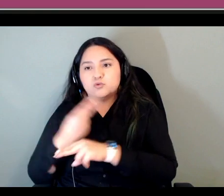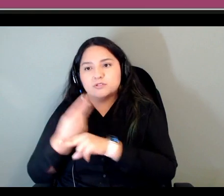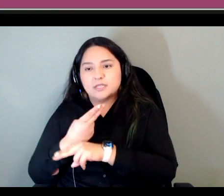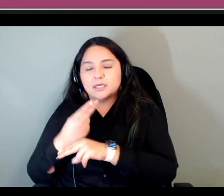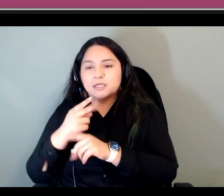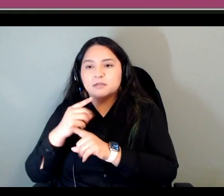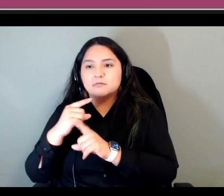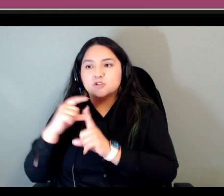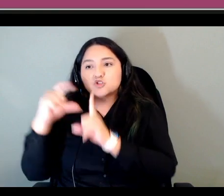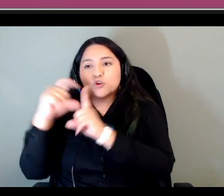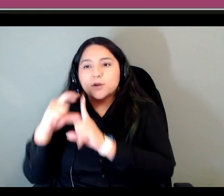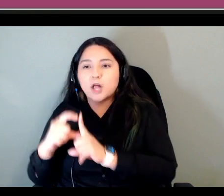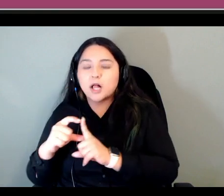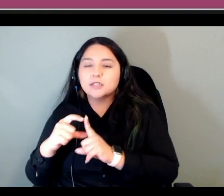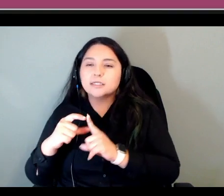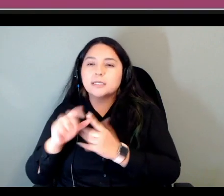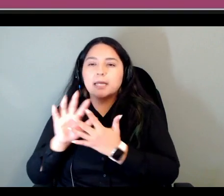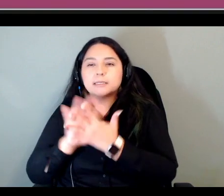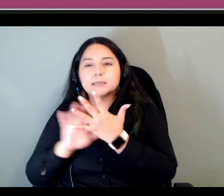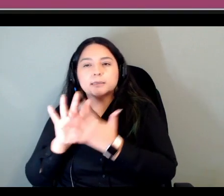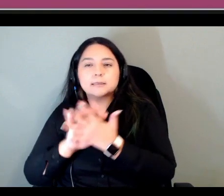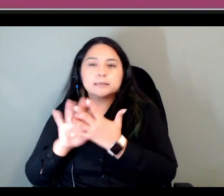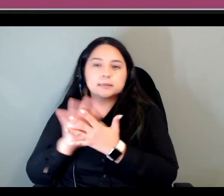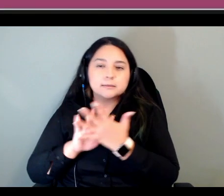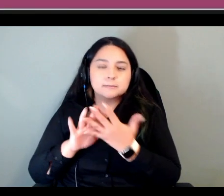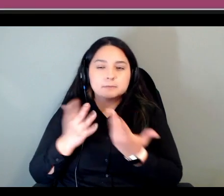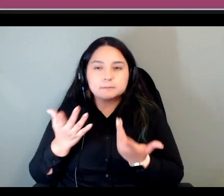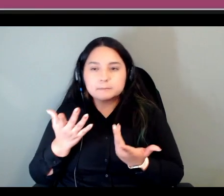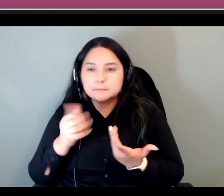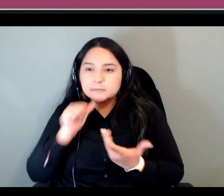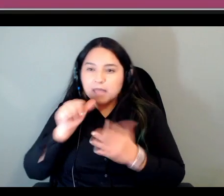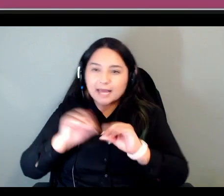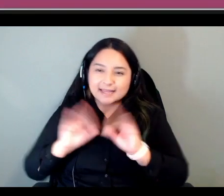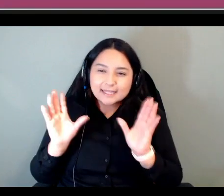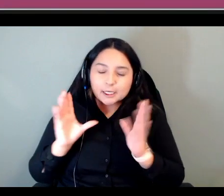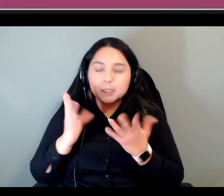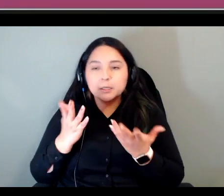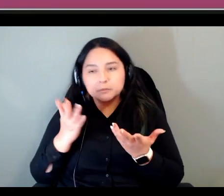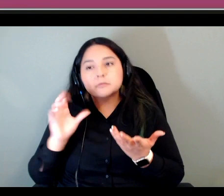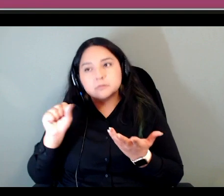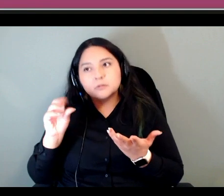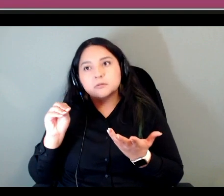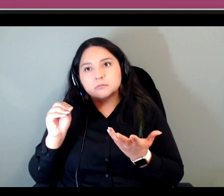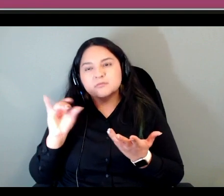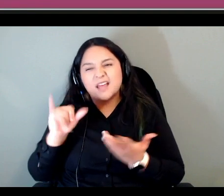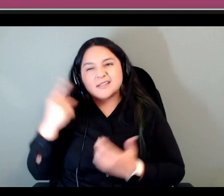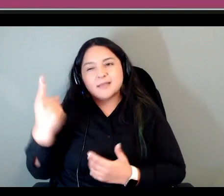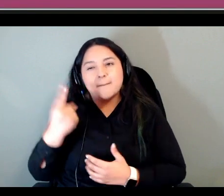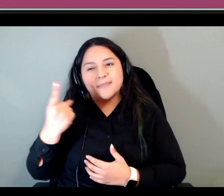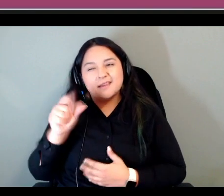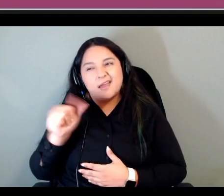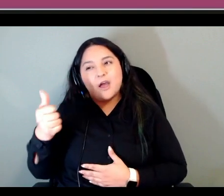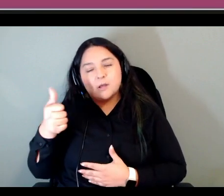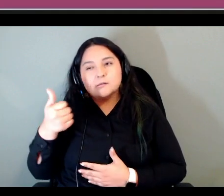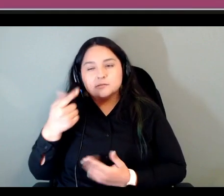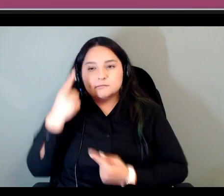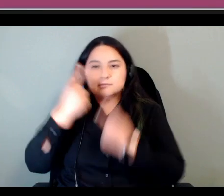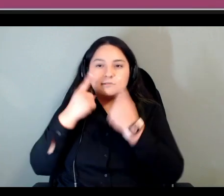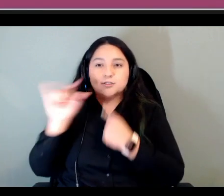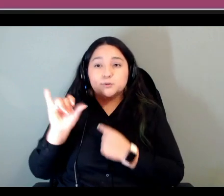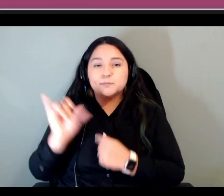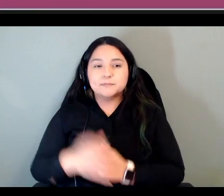straightforward, we'll say. And so that was something else as well.